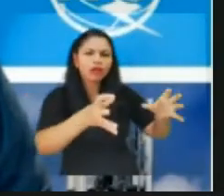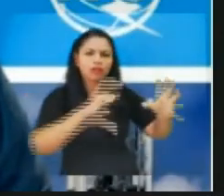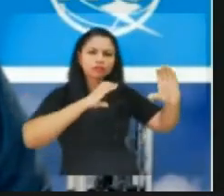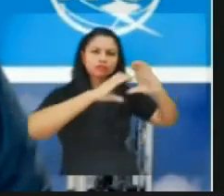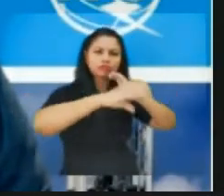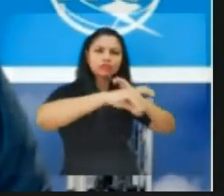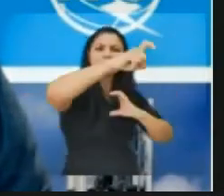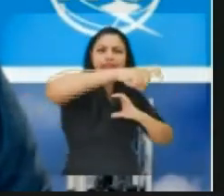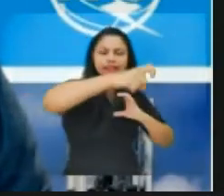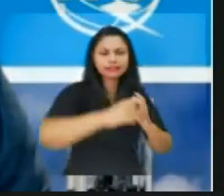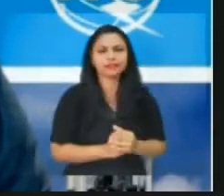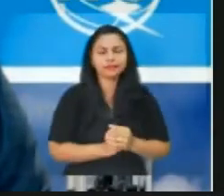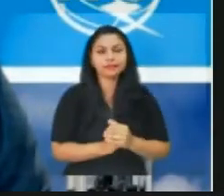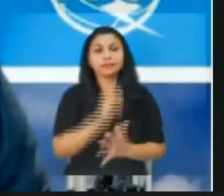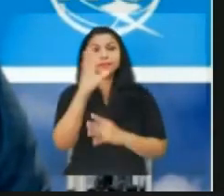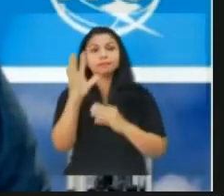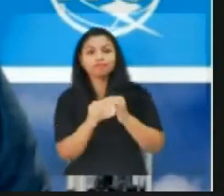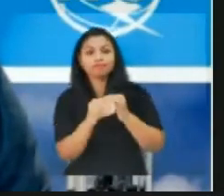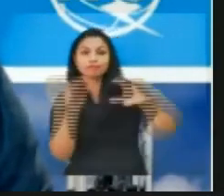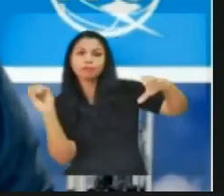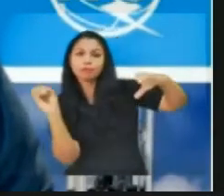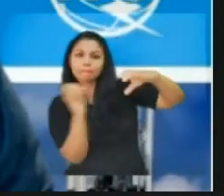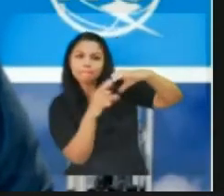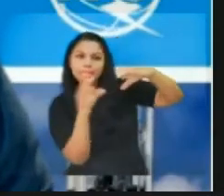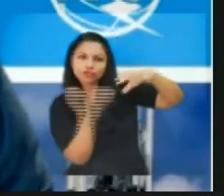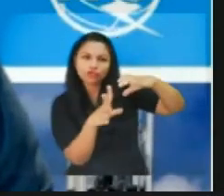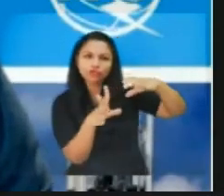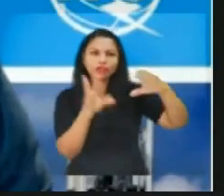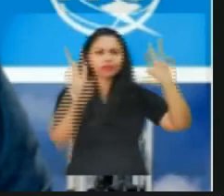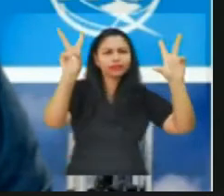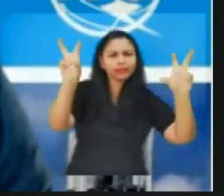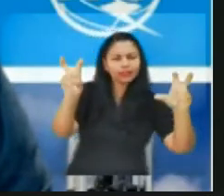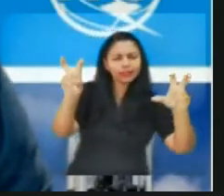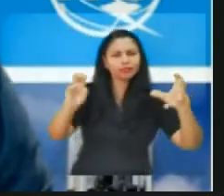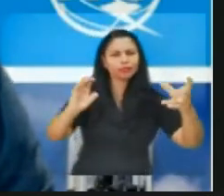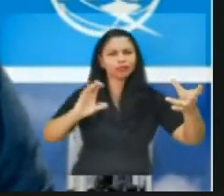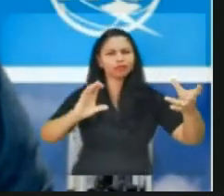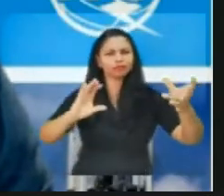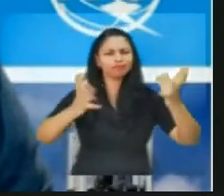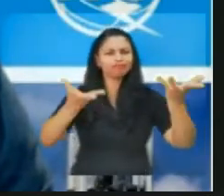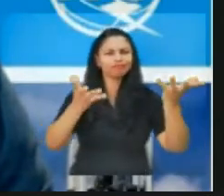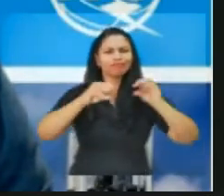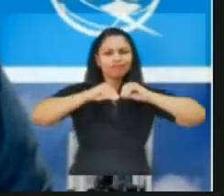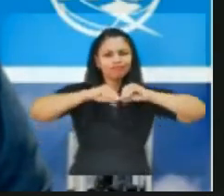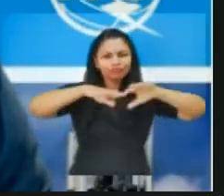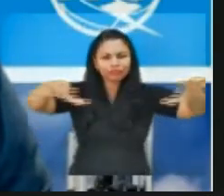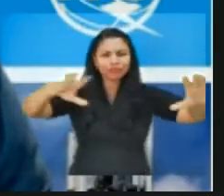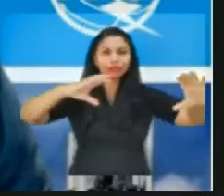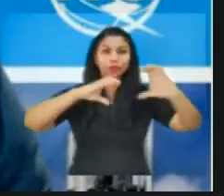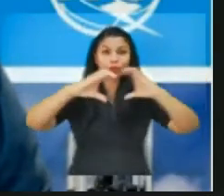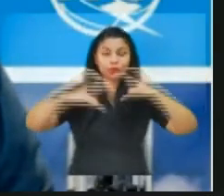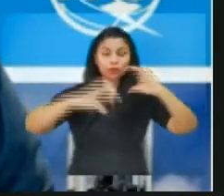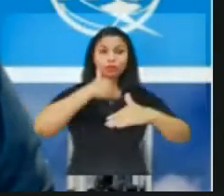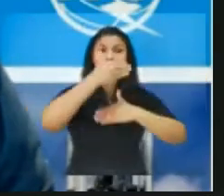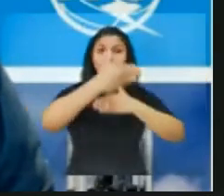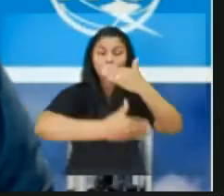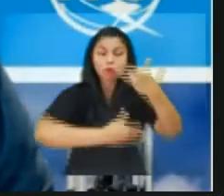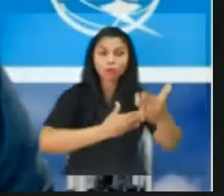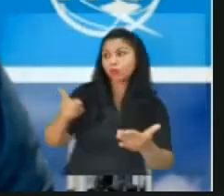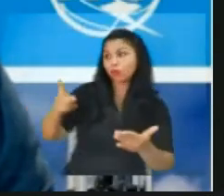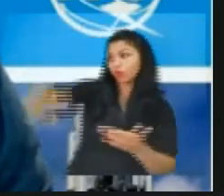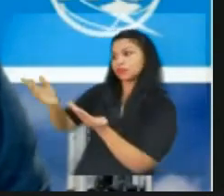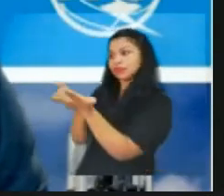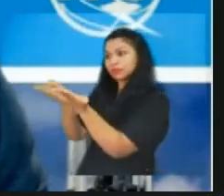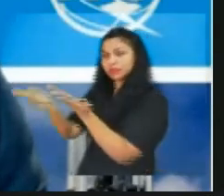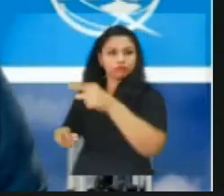services. The designation of these limited resources to a specific service is actually done at the expense